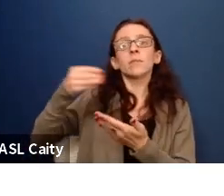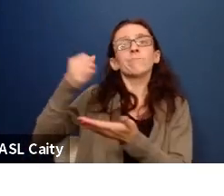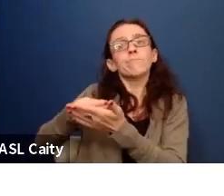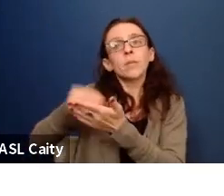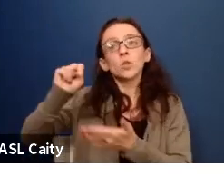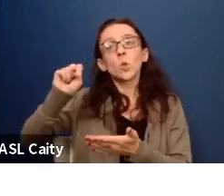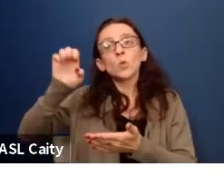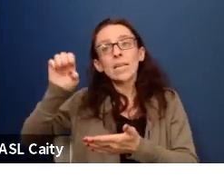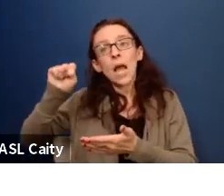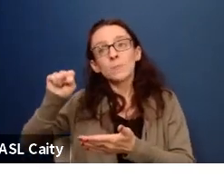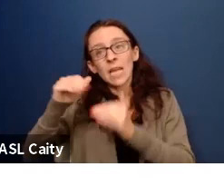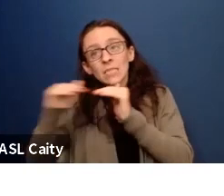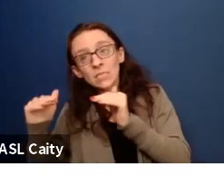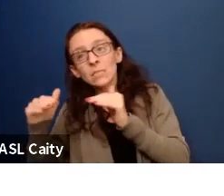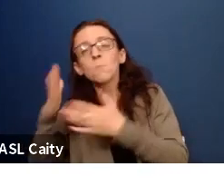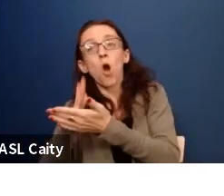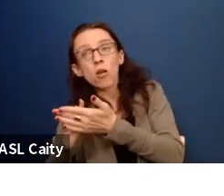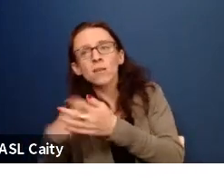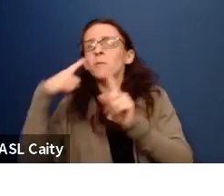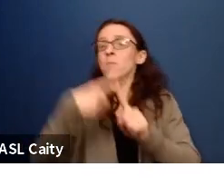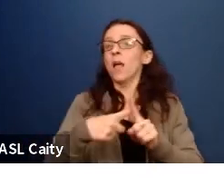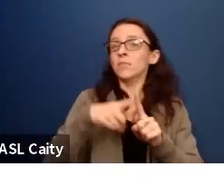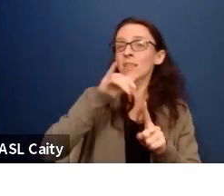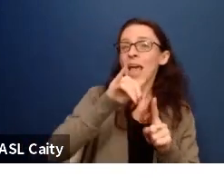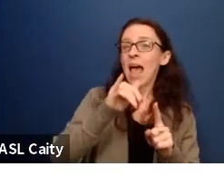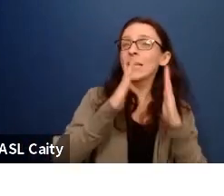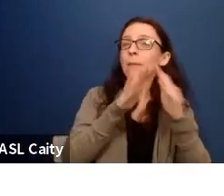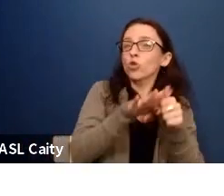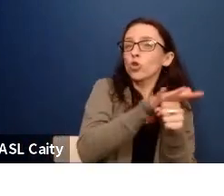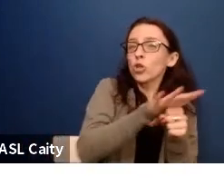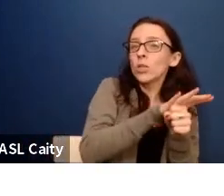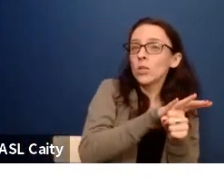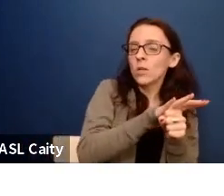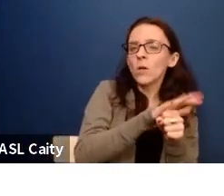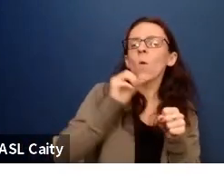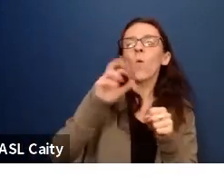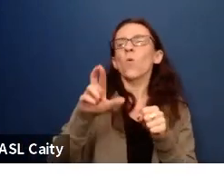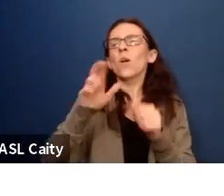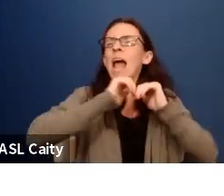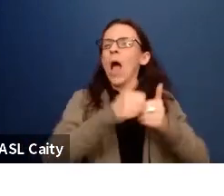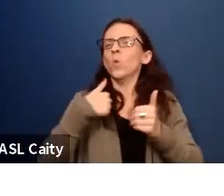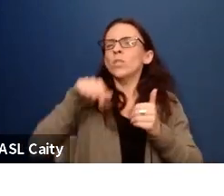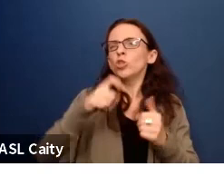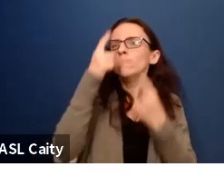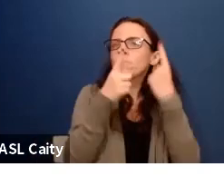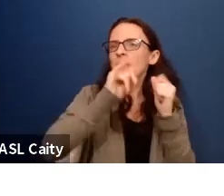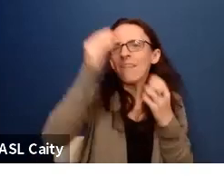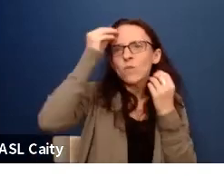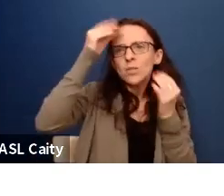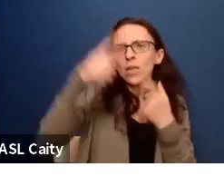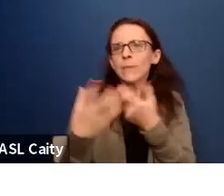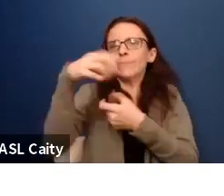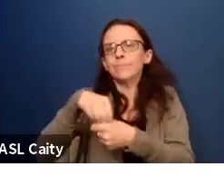or if there's something else we would need to think about relative to neighborhoods to ensure